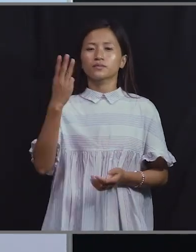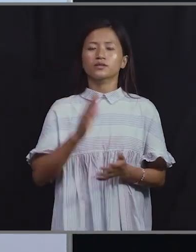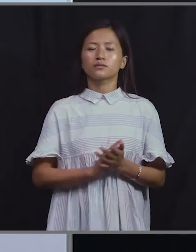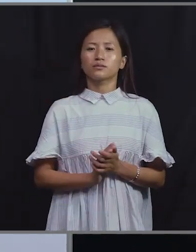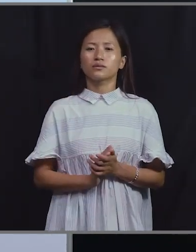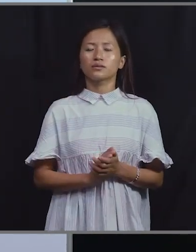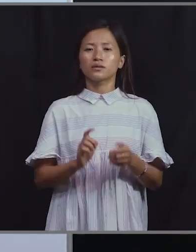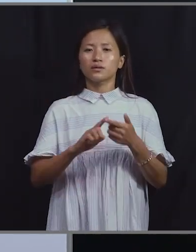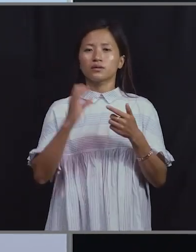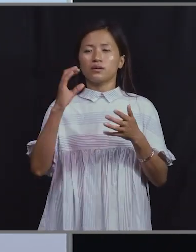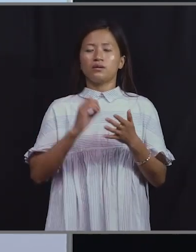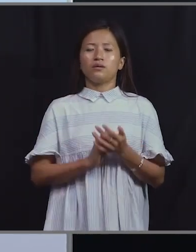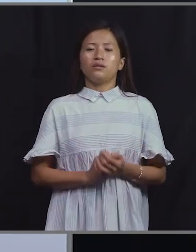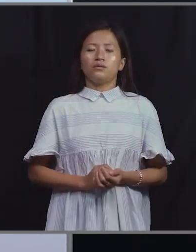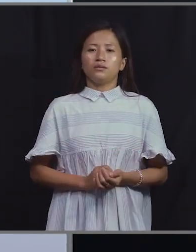economic aid,